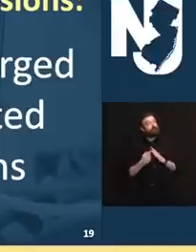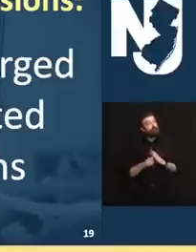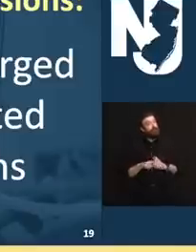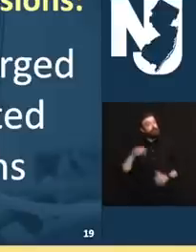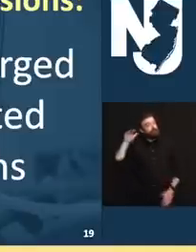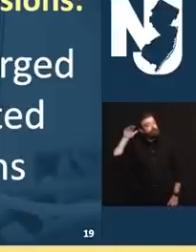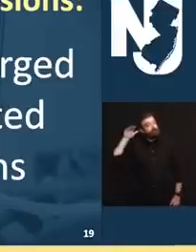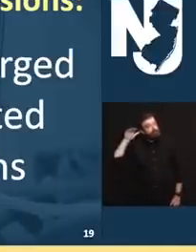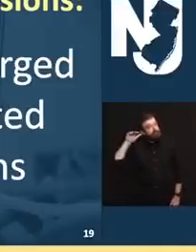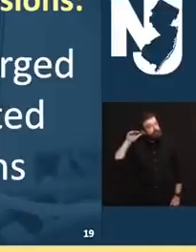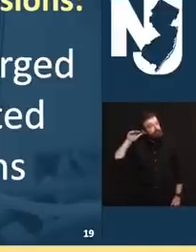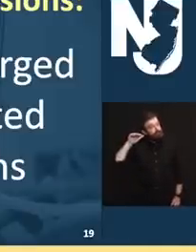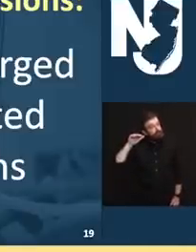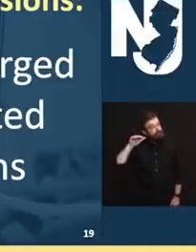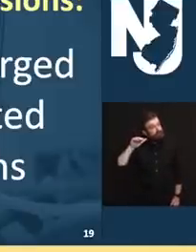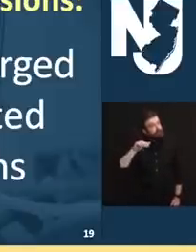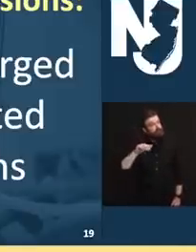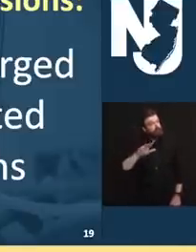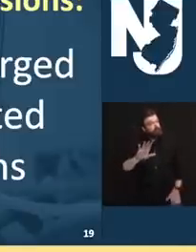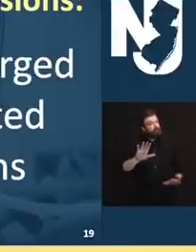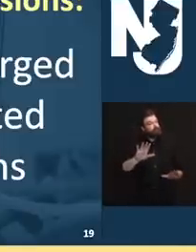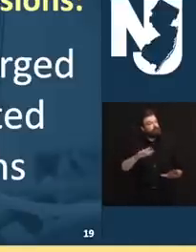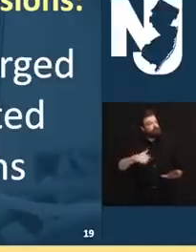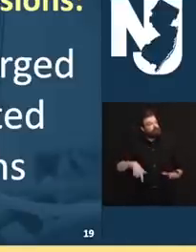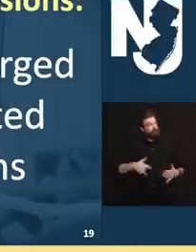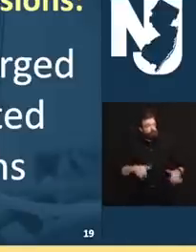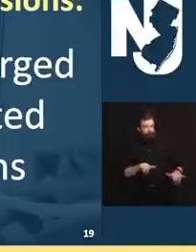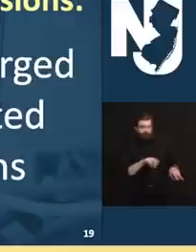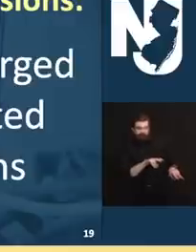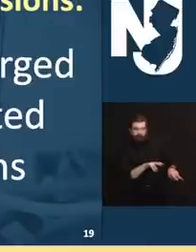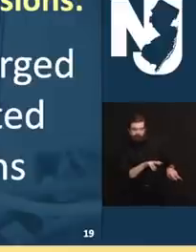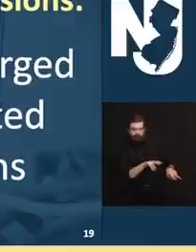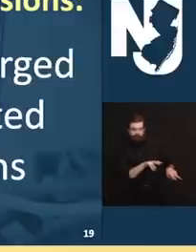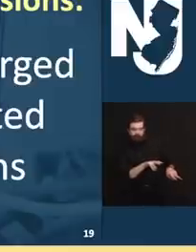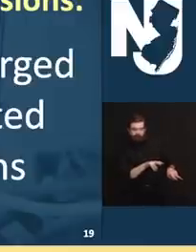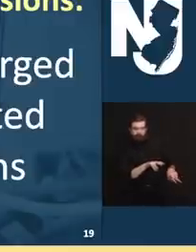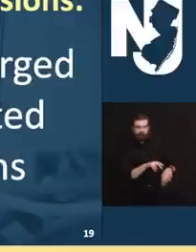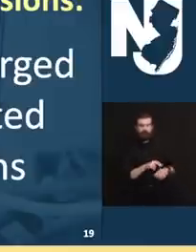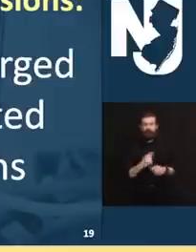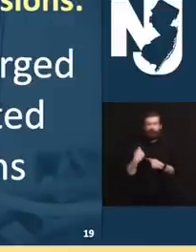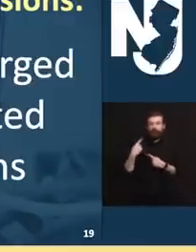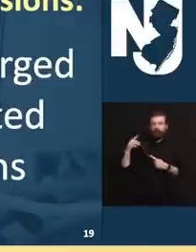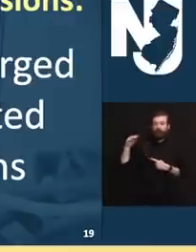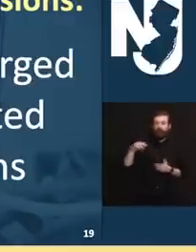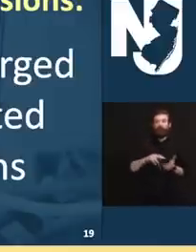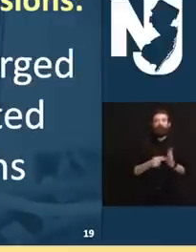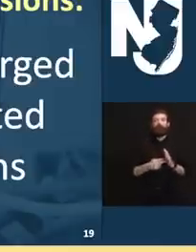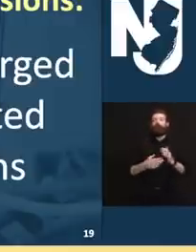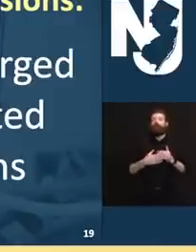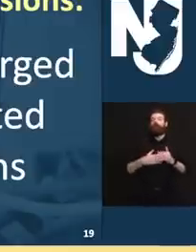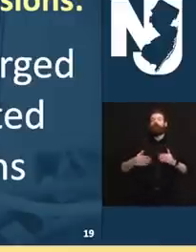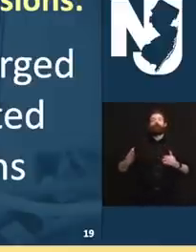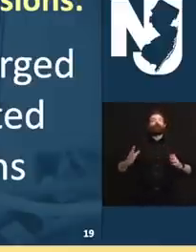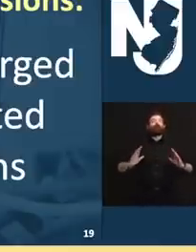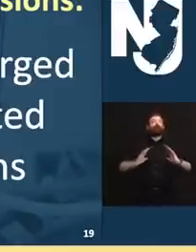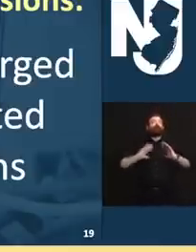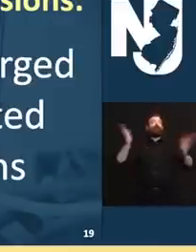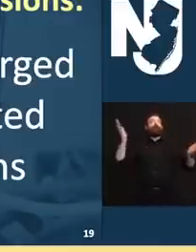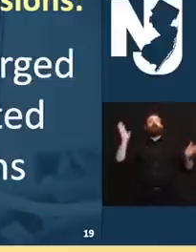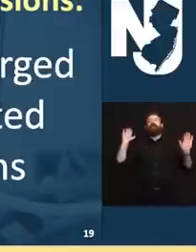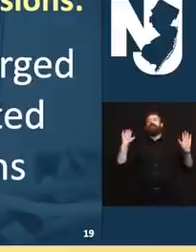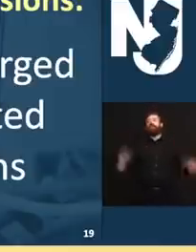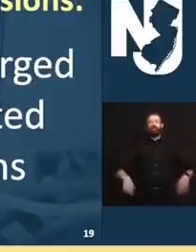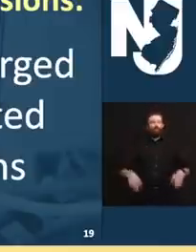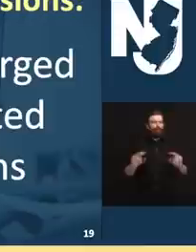watch as 2 days certainly do not make a trend. And we should also add, again, at the risk of